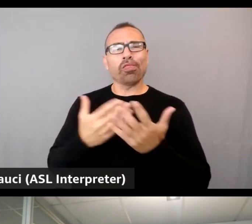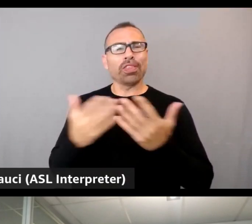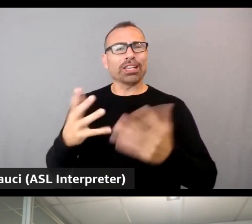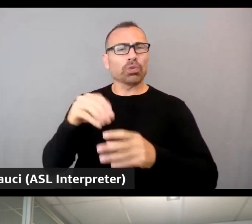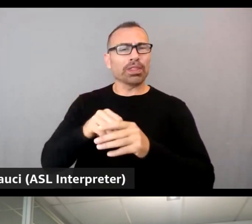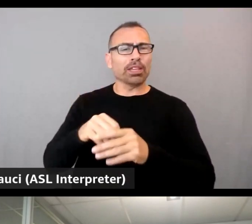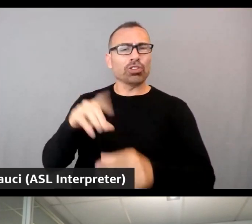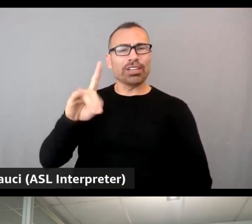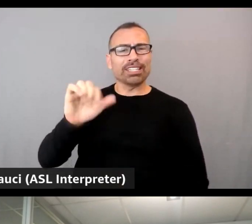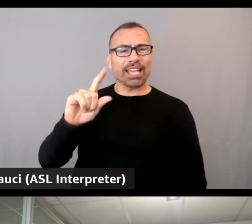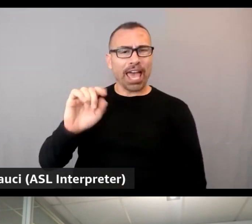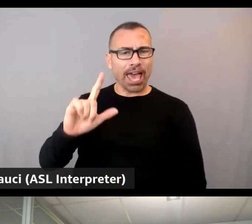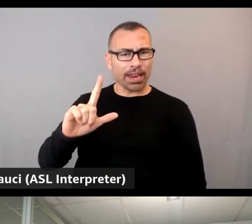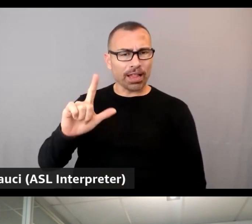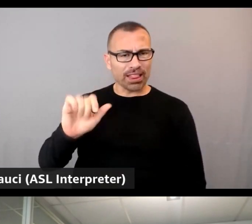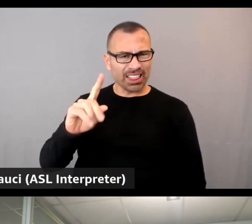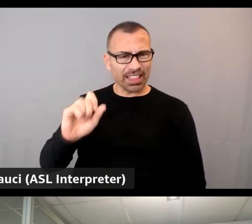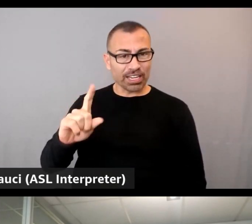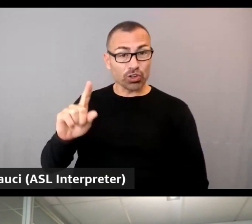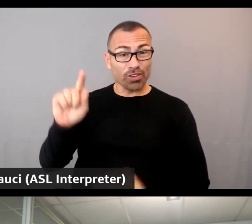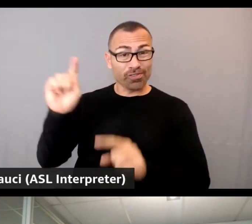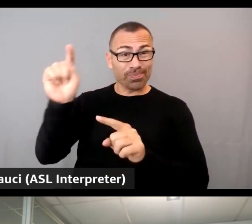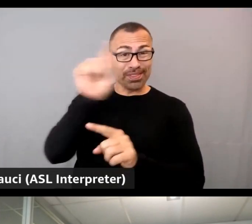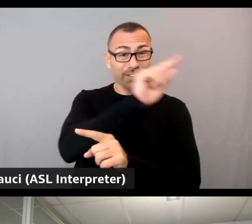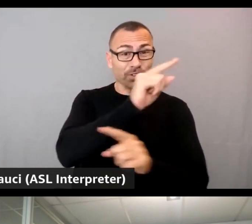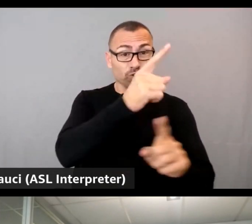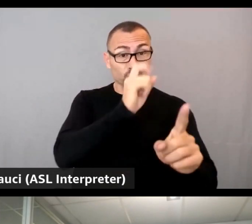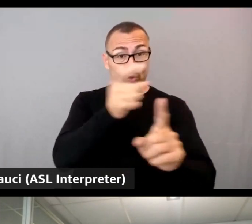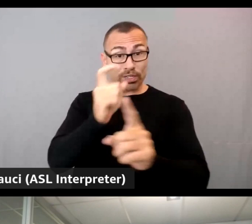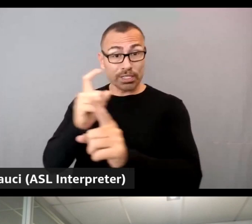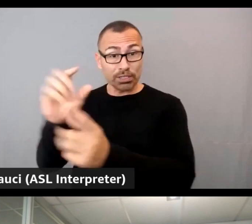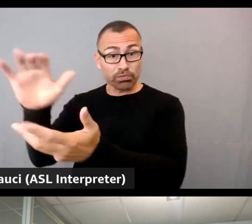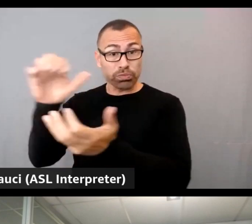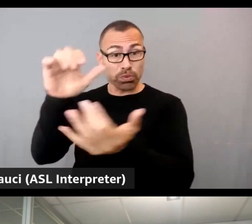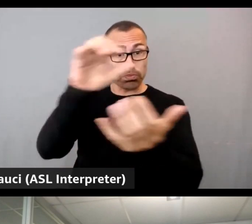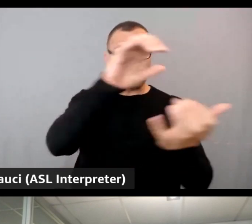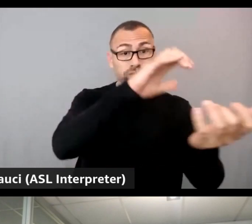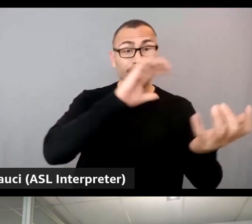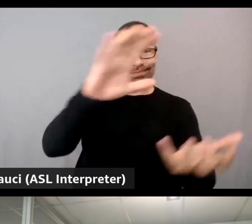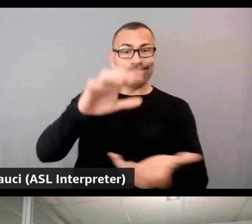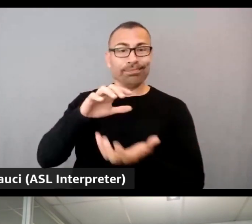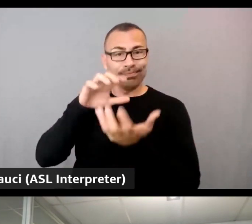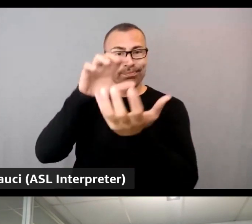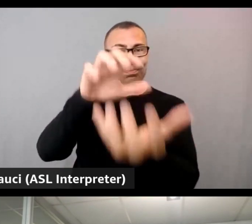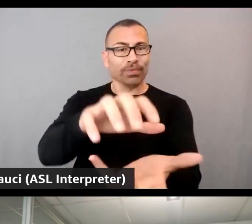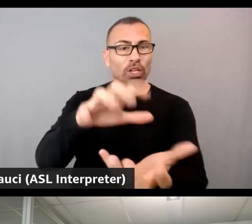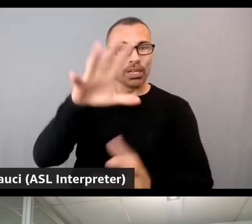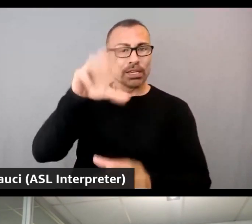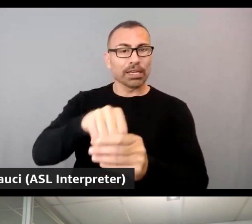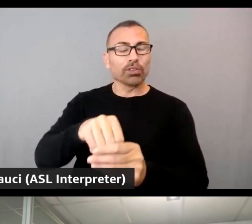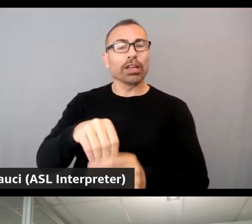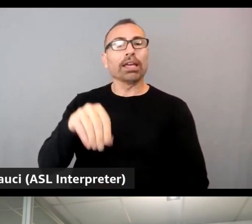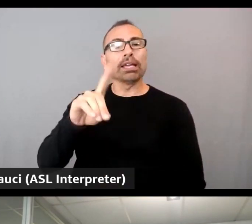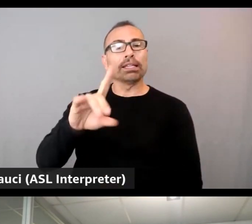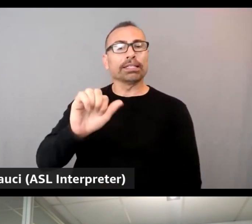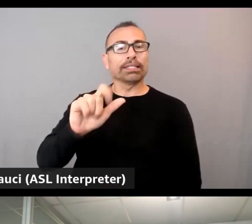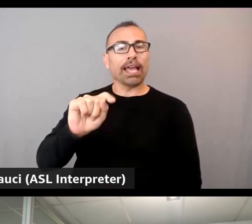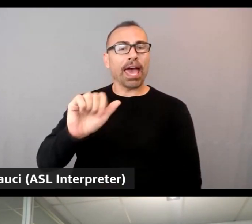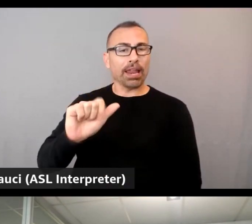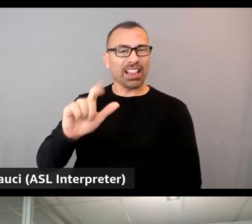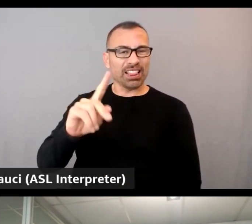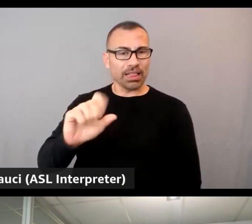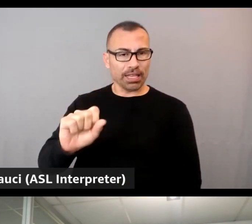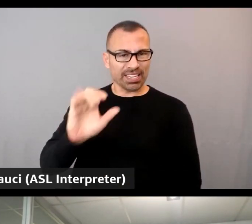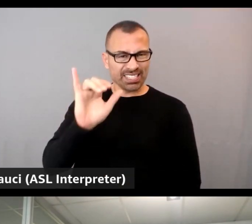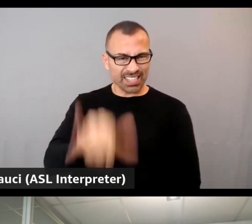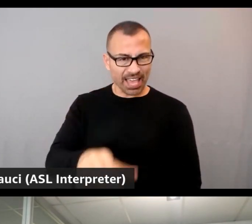merging it together, and then just kind of making it available in data lakes is kind of what the Glue provides today. And what